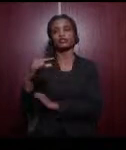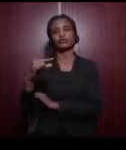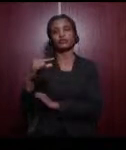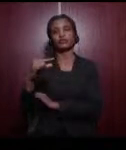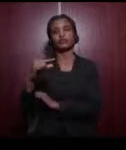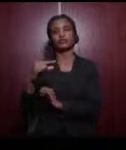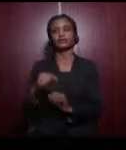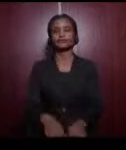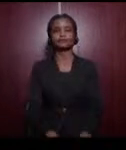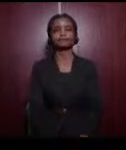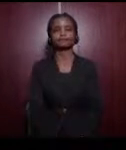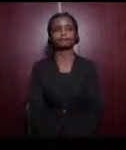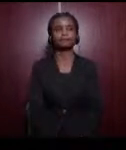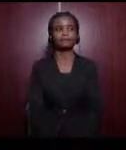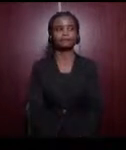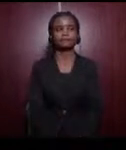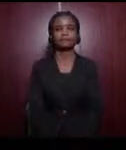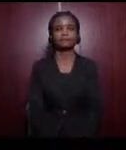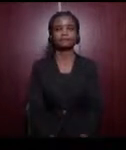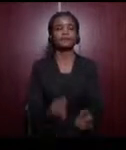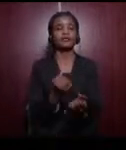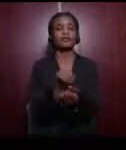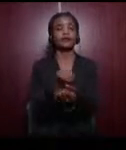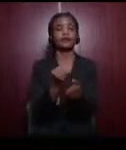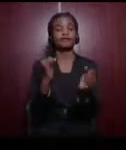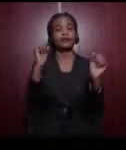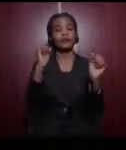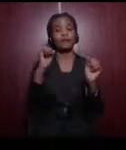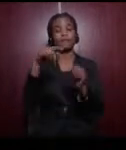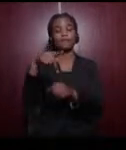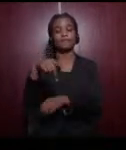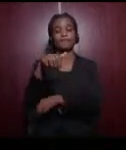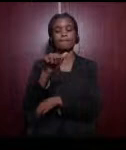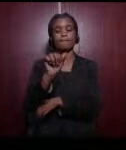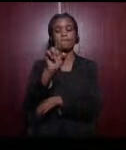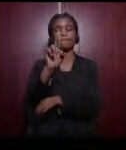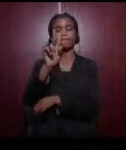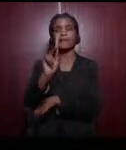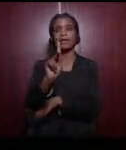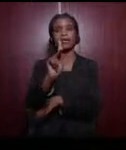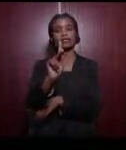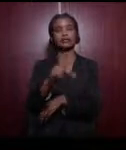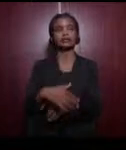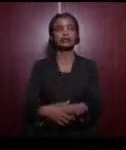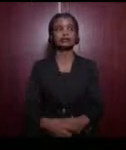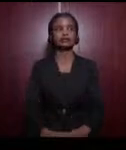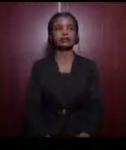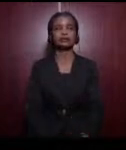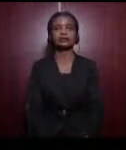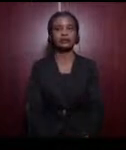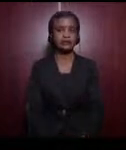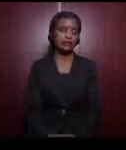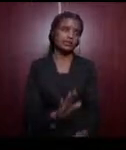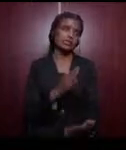Region G. G. Freedom Park. Freedom Park. Yes. Thank you,